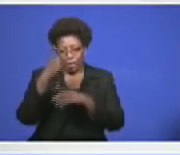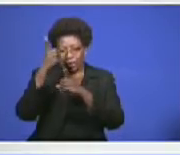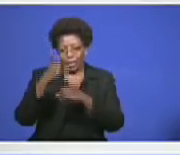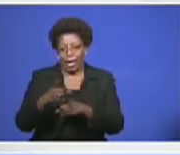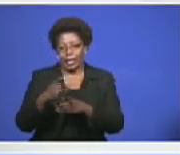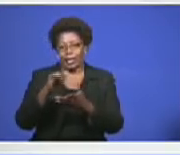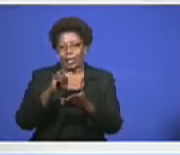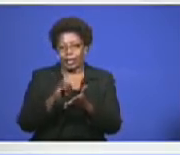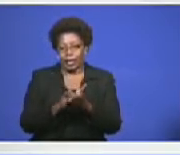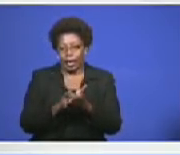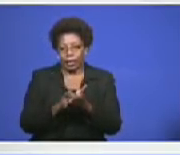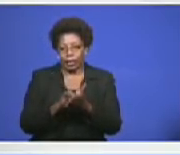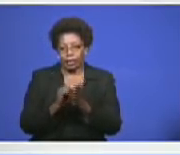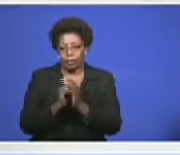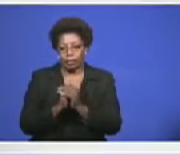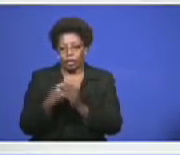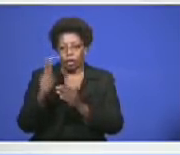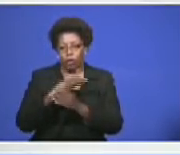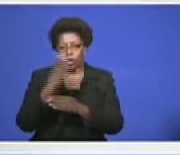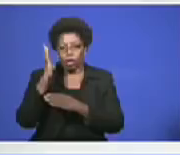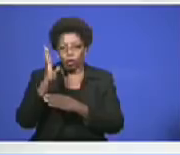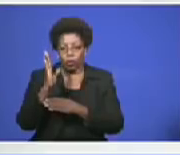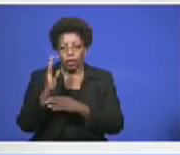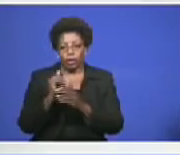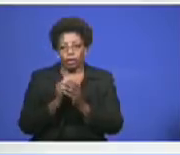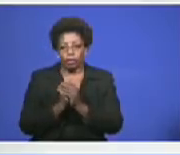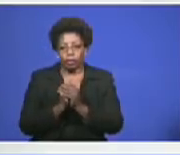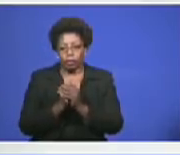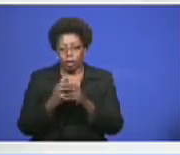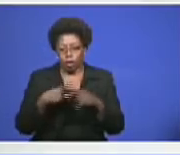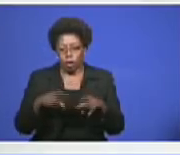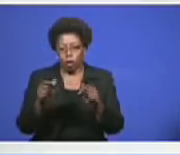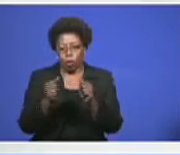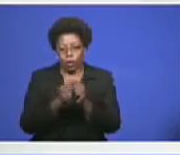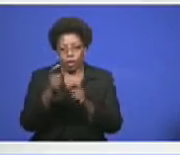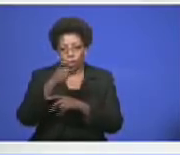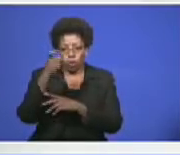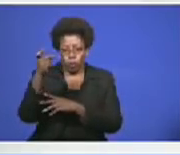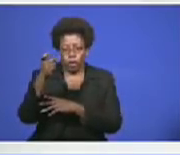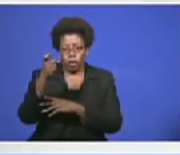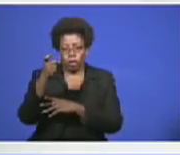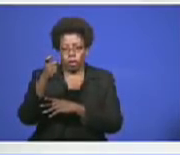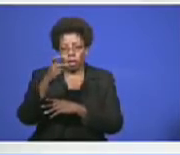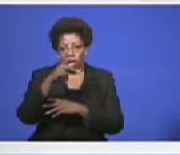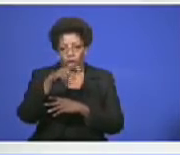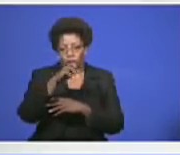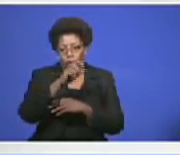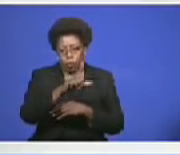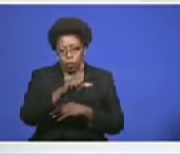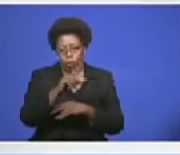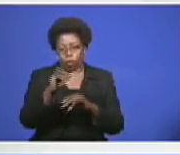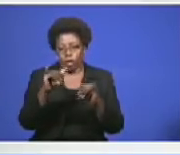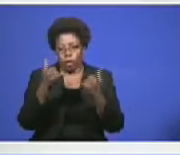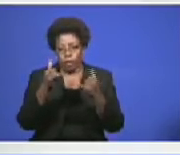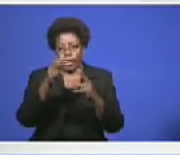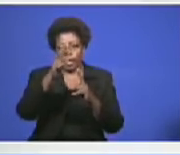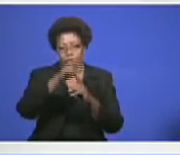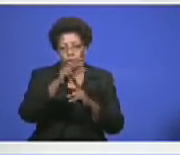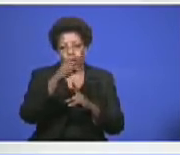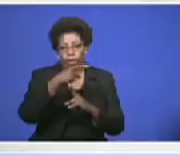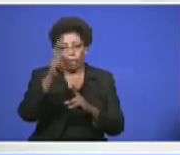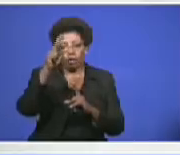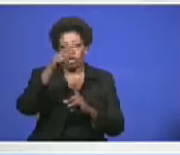that we will go with the winners of pool play and crown them champions as